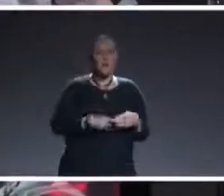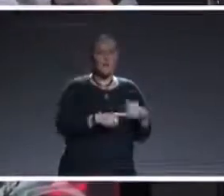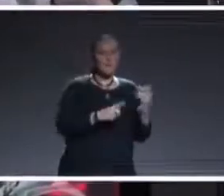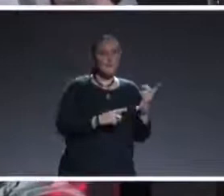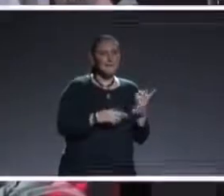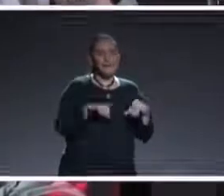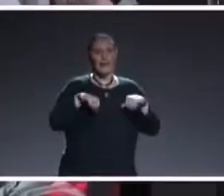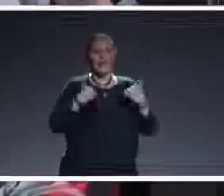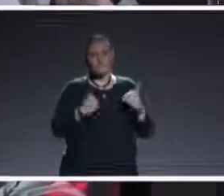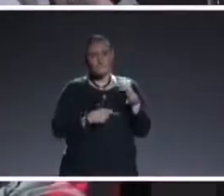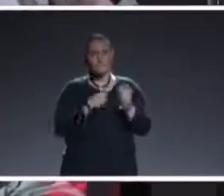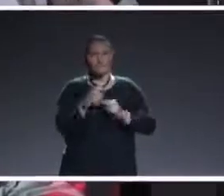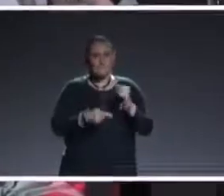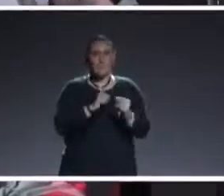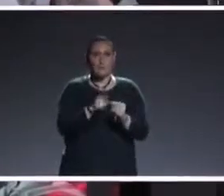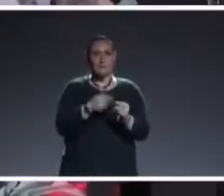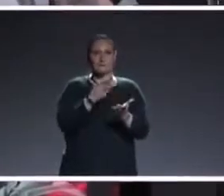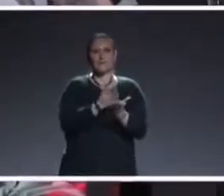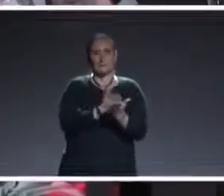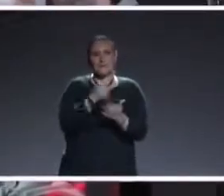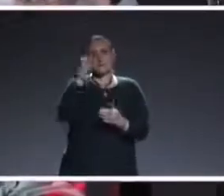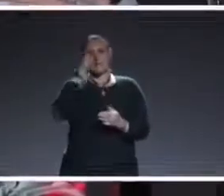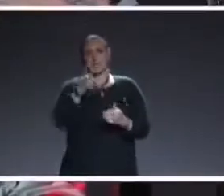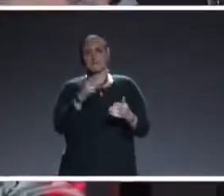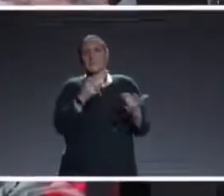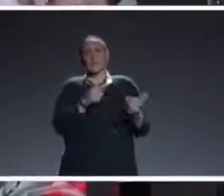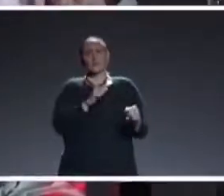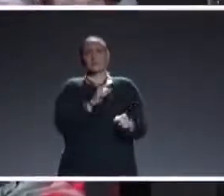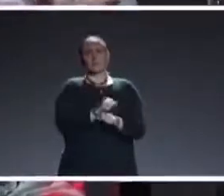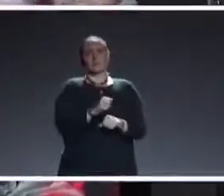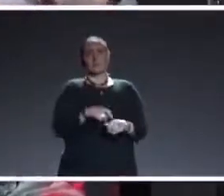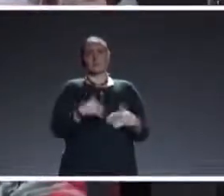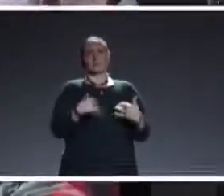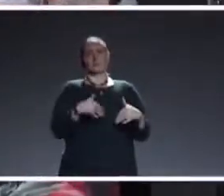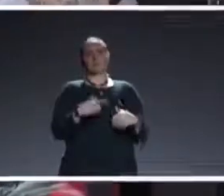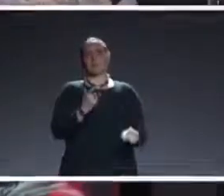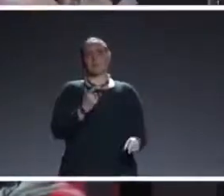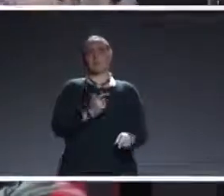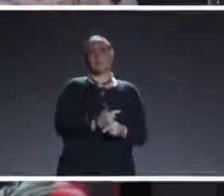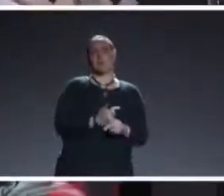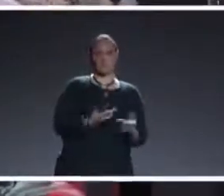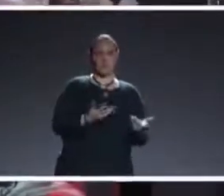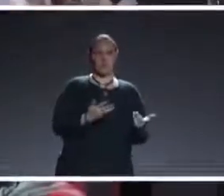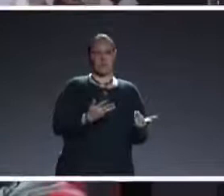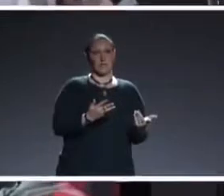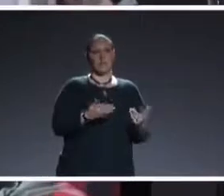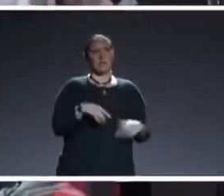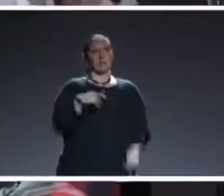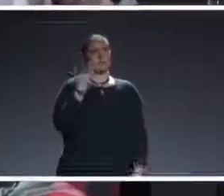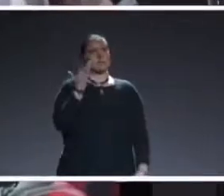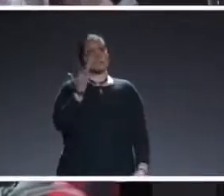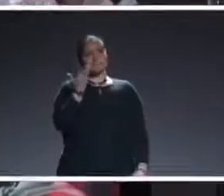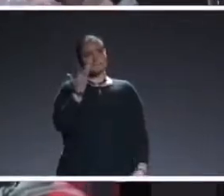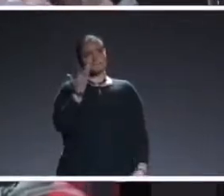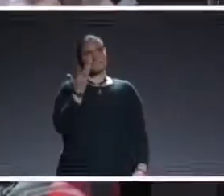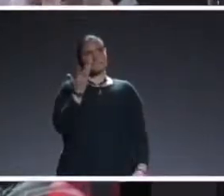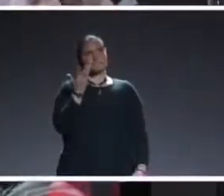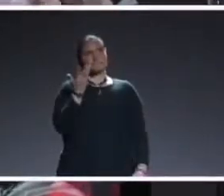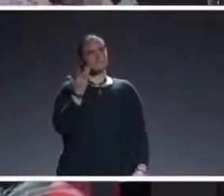still like really hard. And then my brain has always